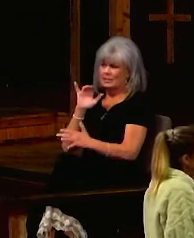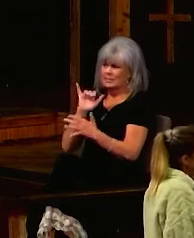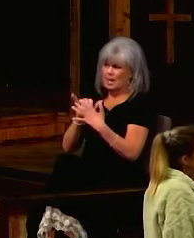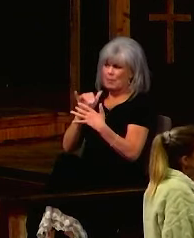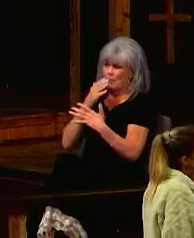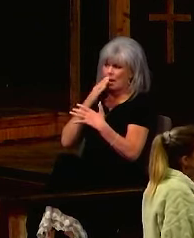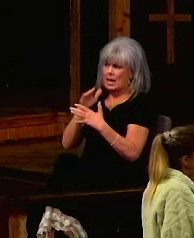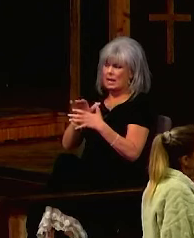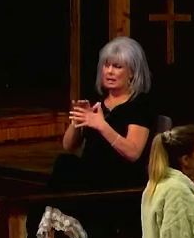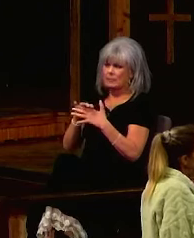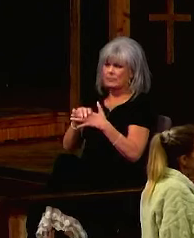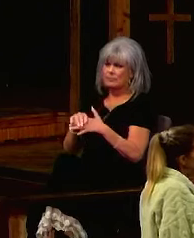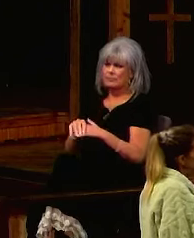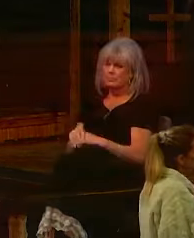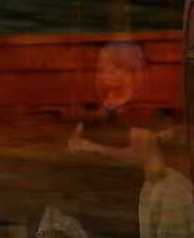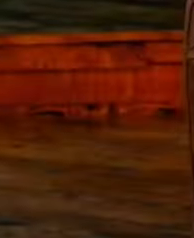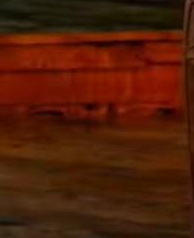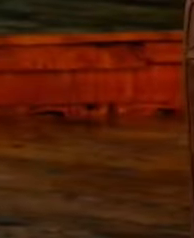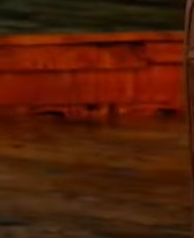bad? It's...